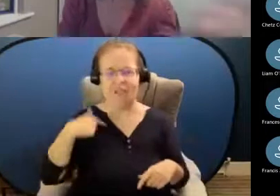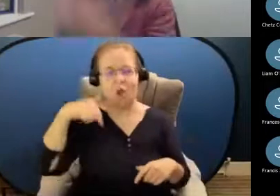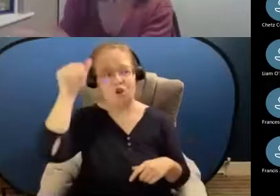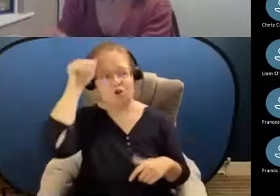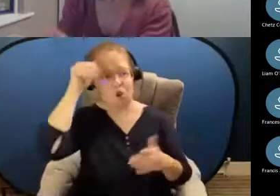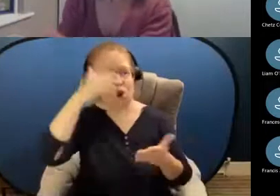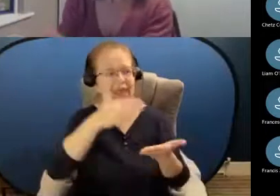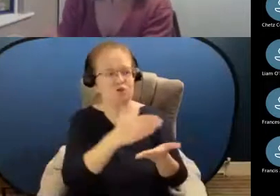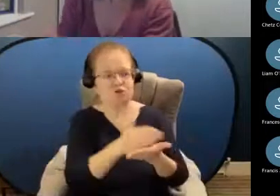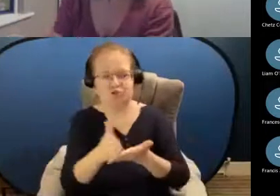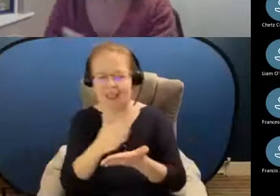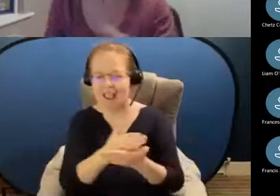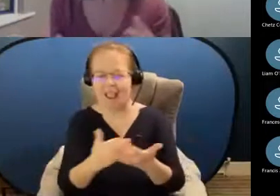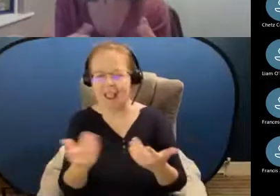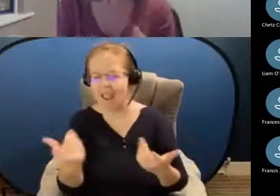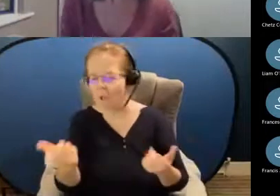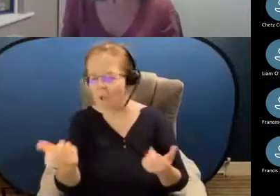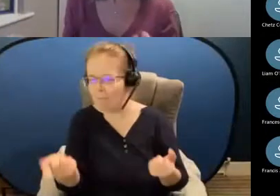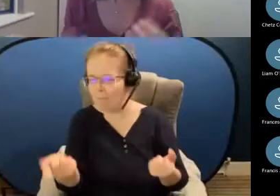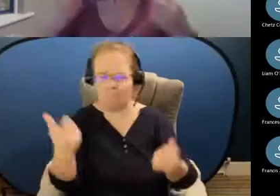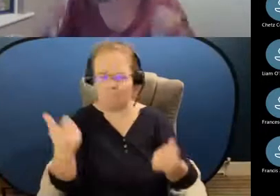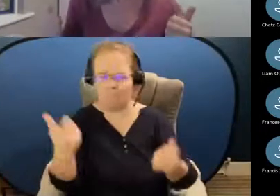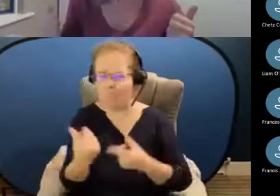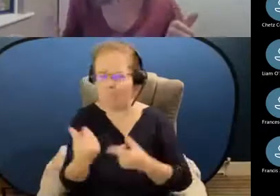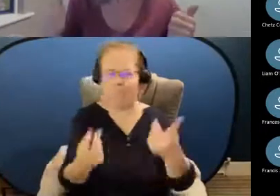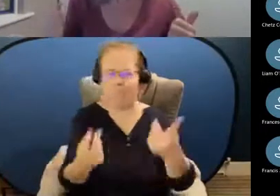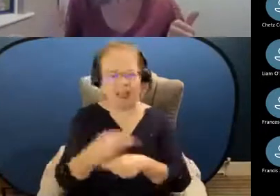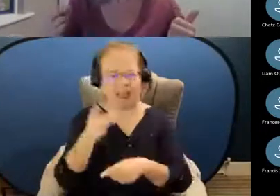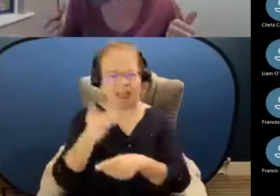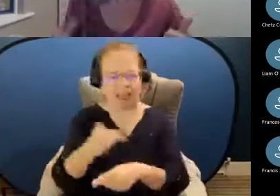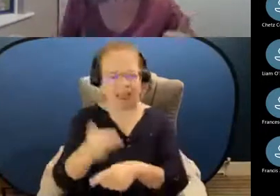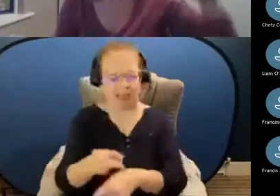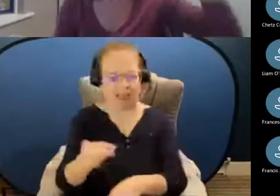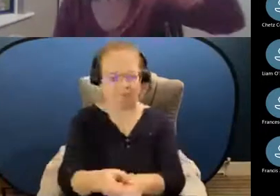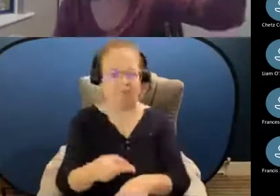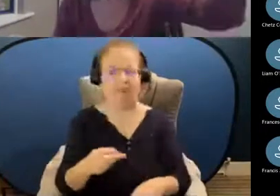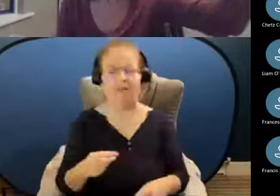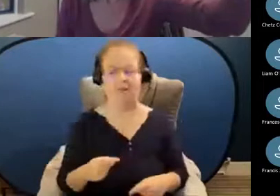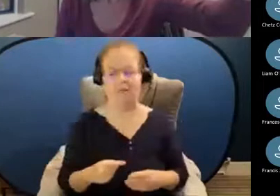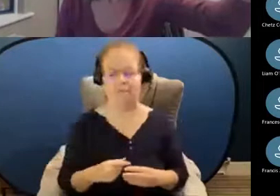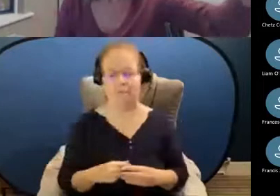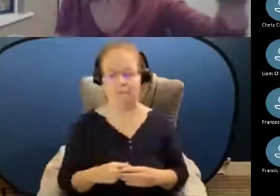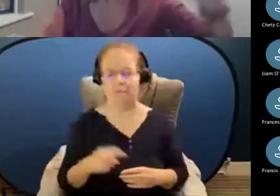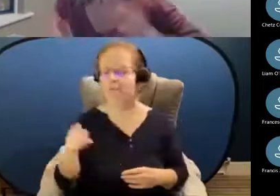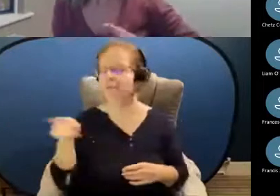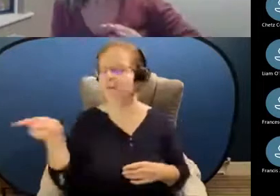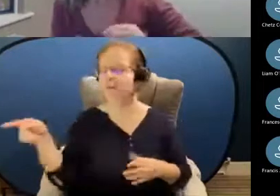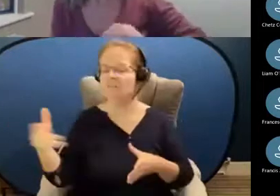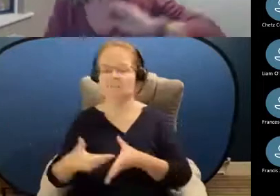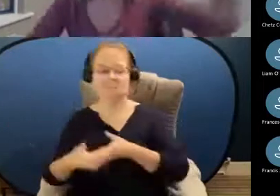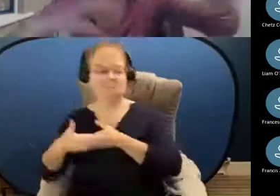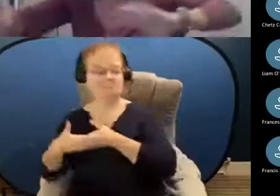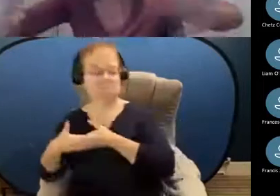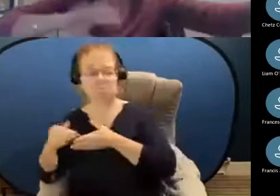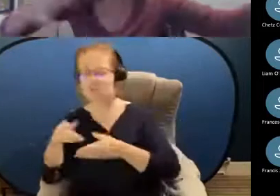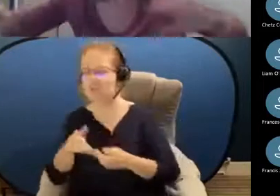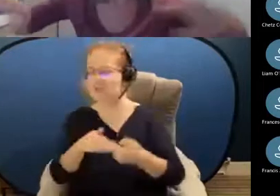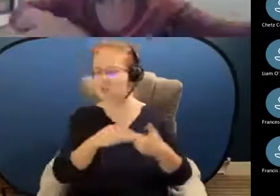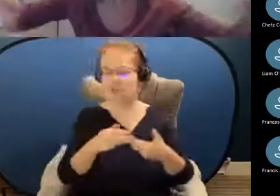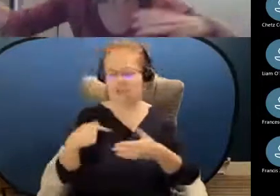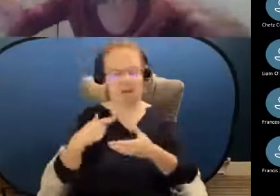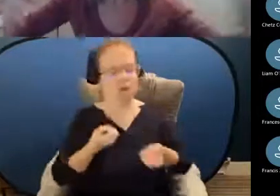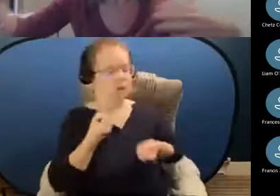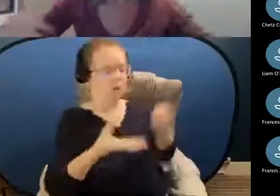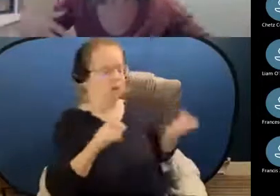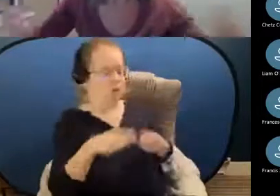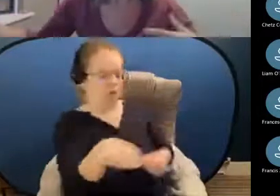up repeatedly throughout the organization. And that's not a matter of some people share knowledge and everyone listens. It needs